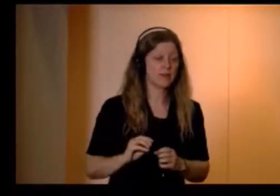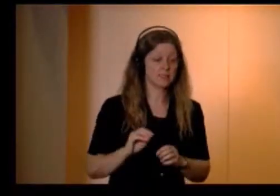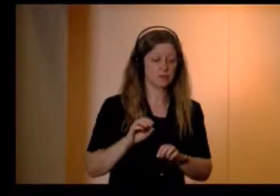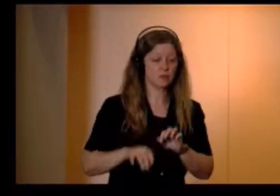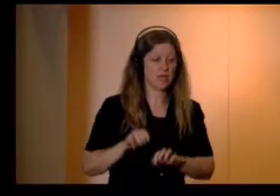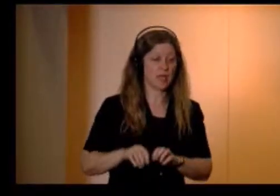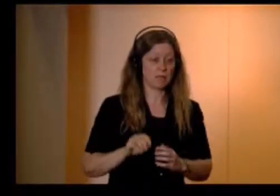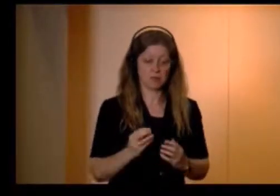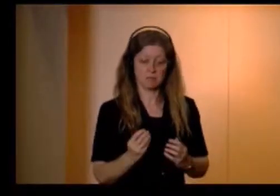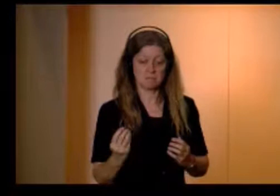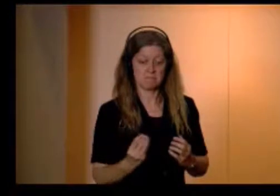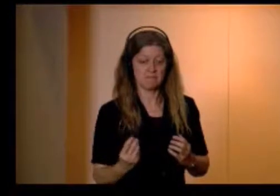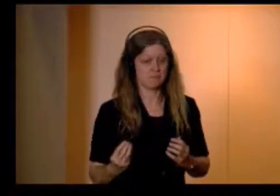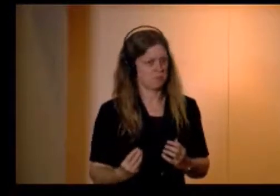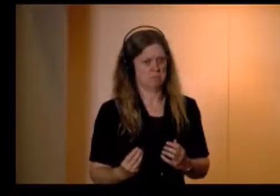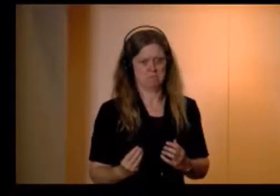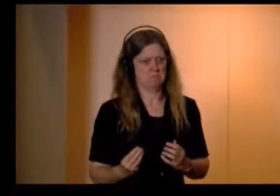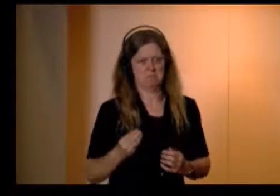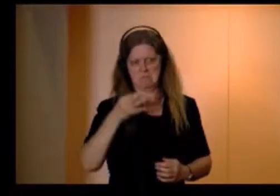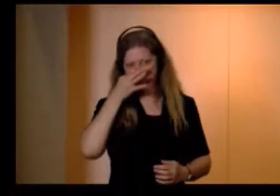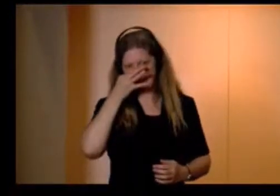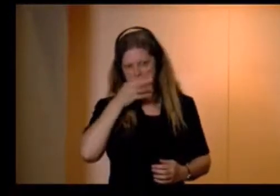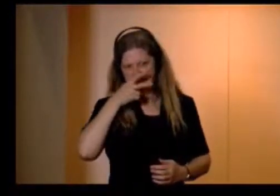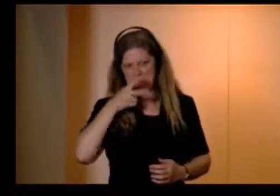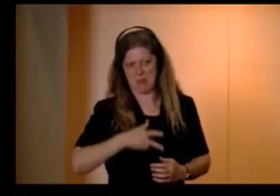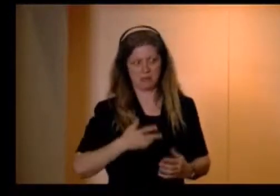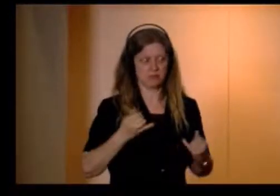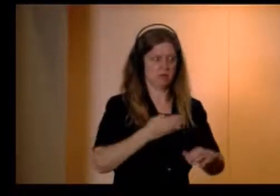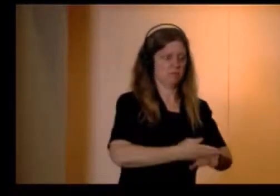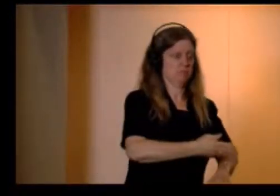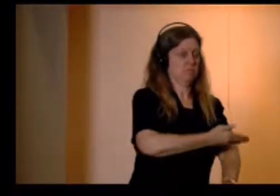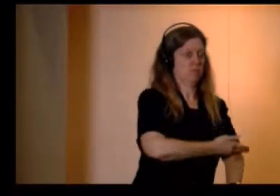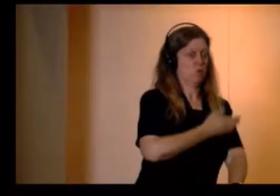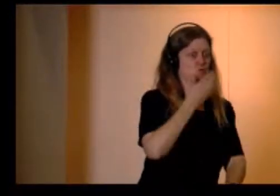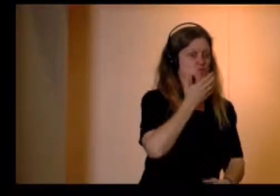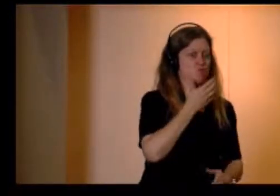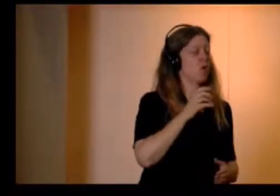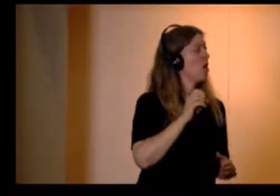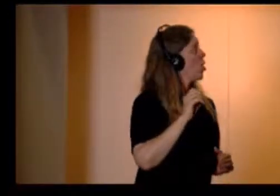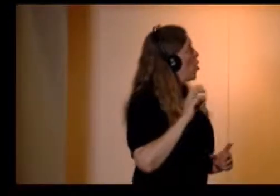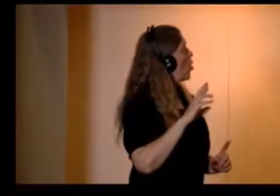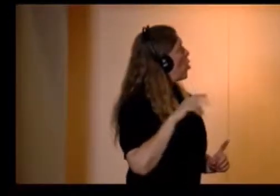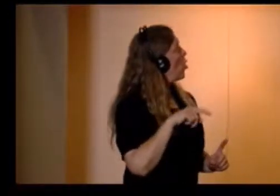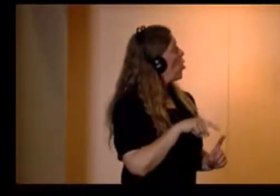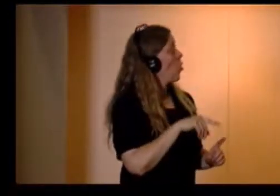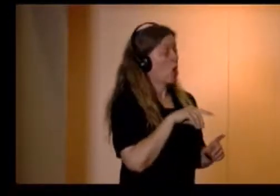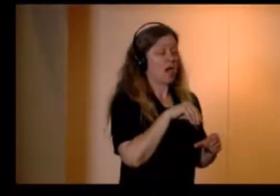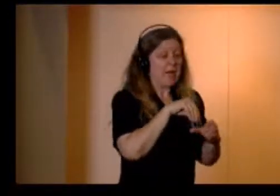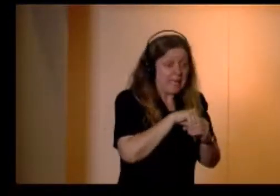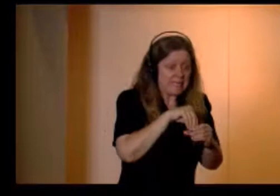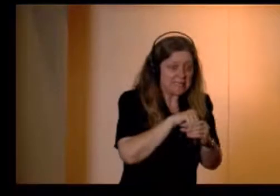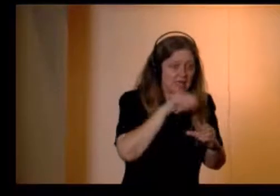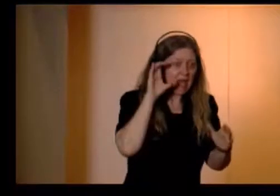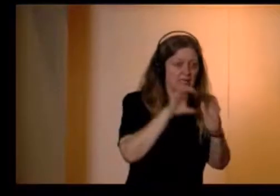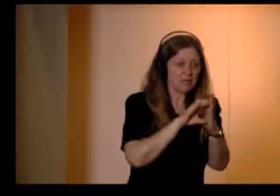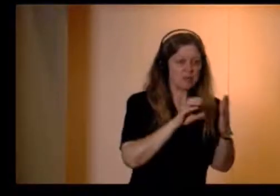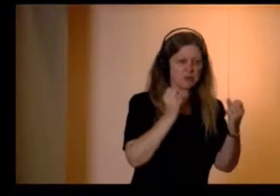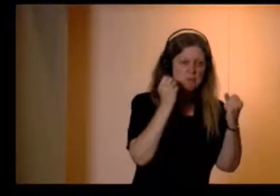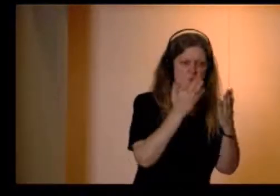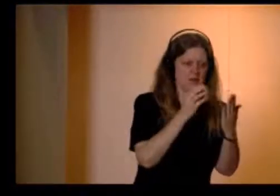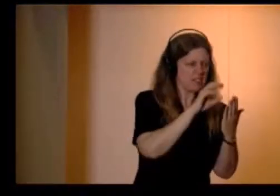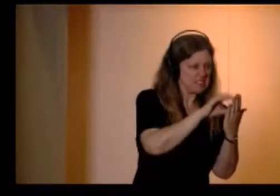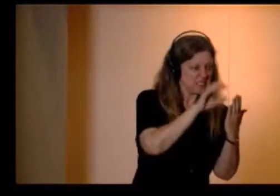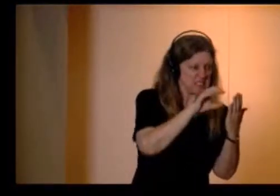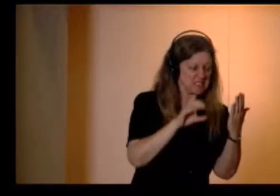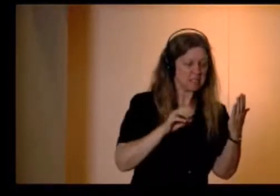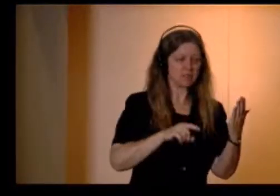like pick out individual pieces within an image and say, oh, this is a boy, or this is a dog, et cetera. And so the Smithsonian have been generating a